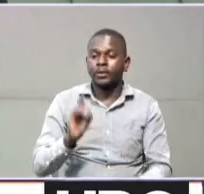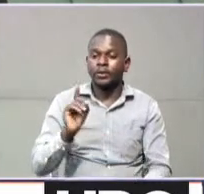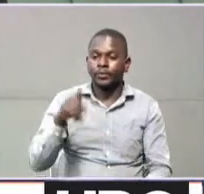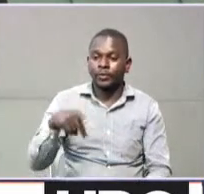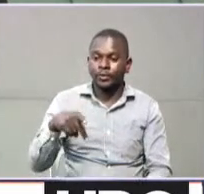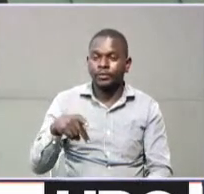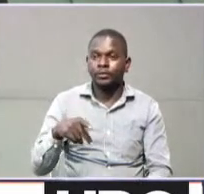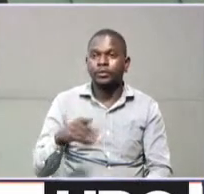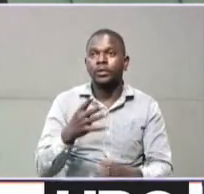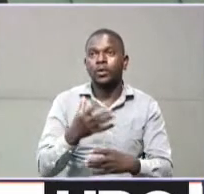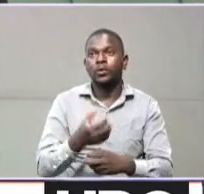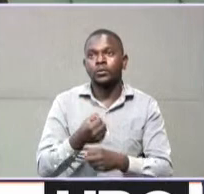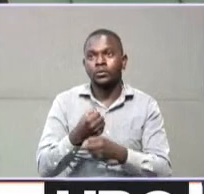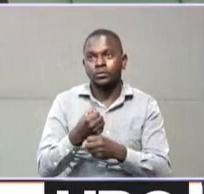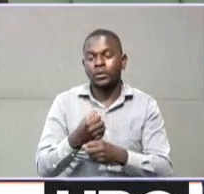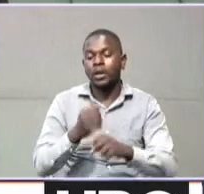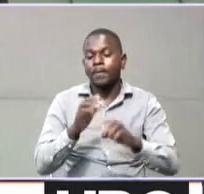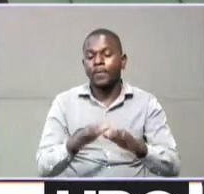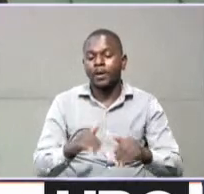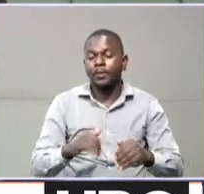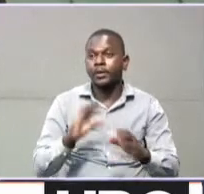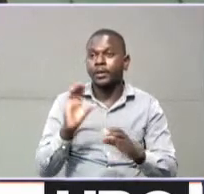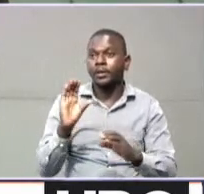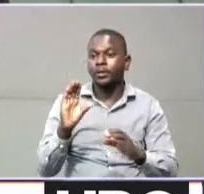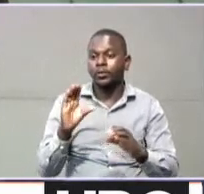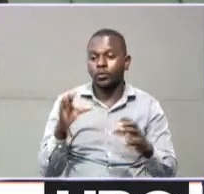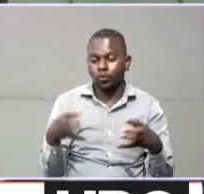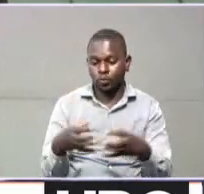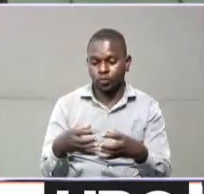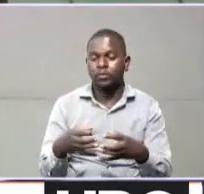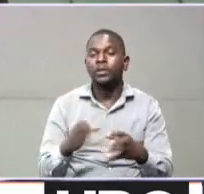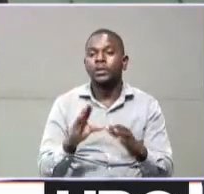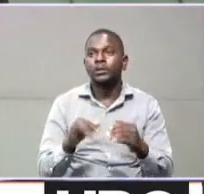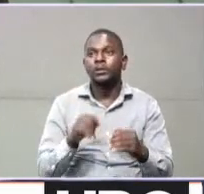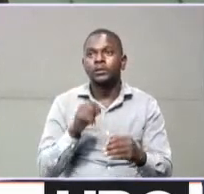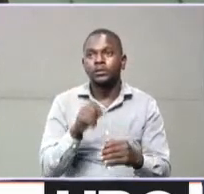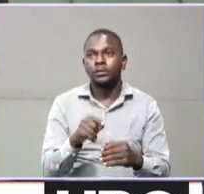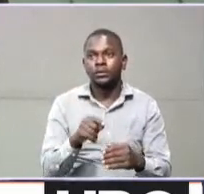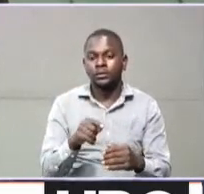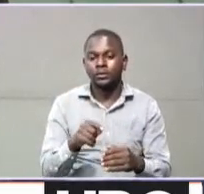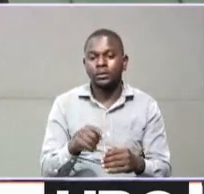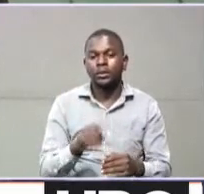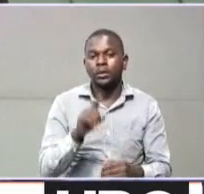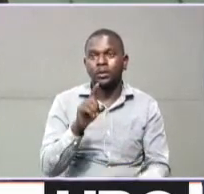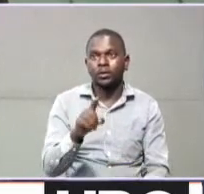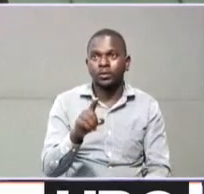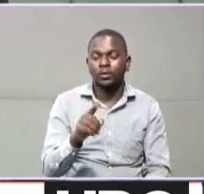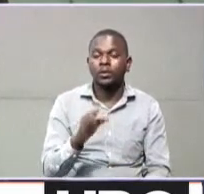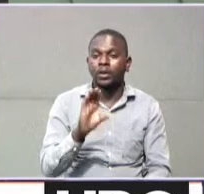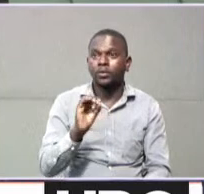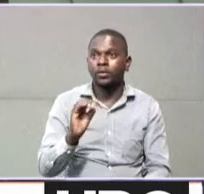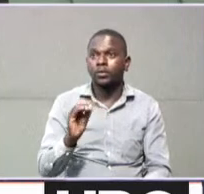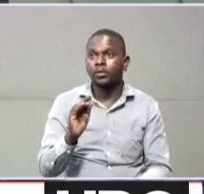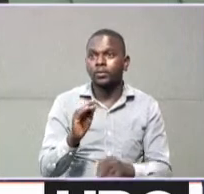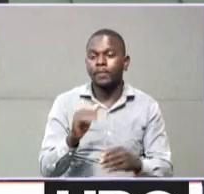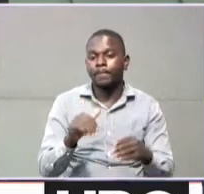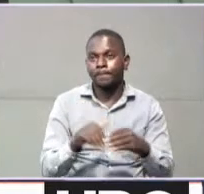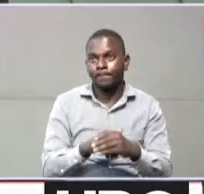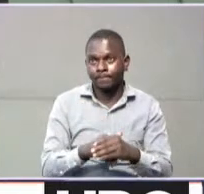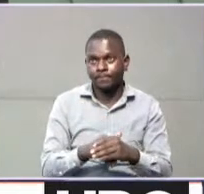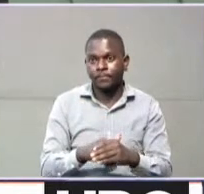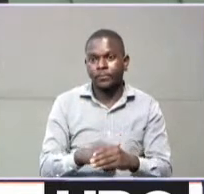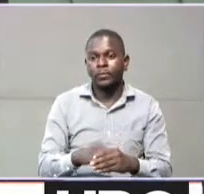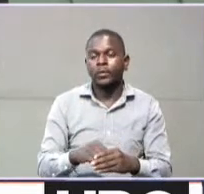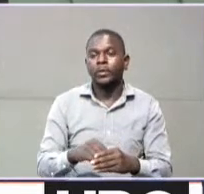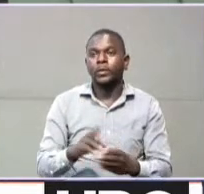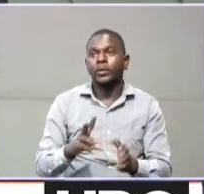organ called the deep parliamentary group comprises of over 100 members who stood on the dp